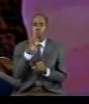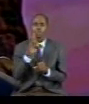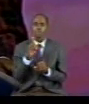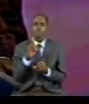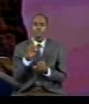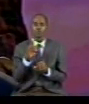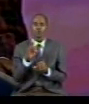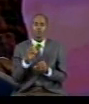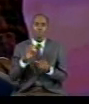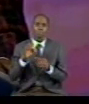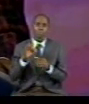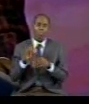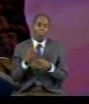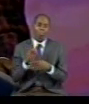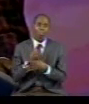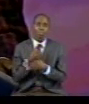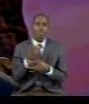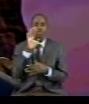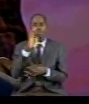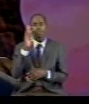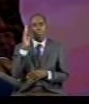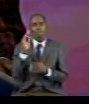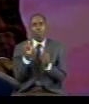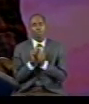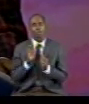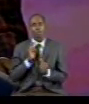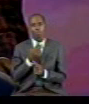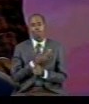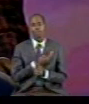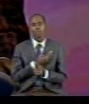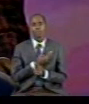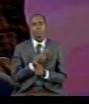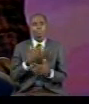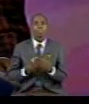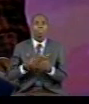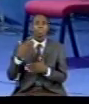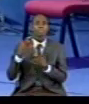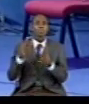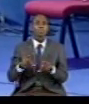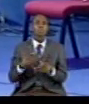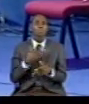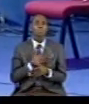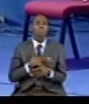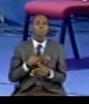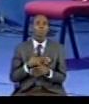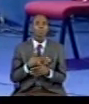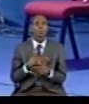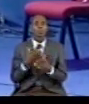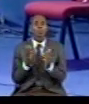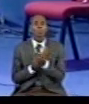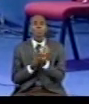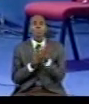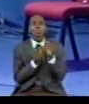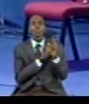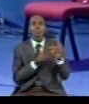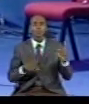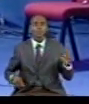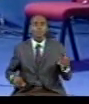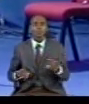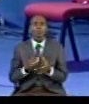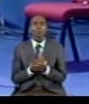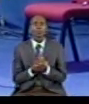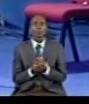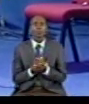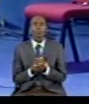want to hear those testimonies. The next testifier, please. Praise the Lord. Here we